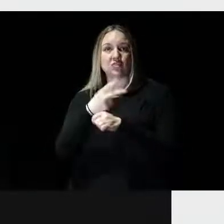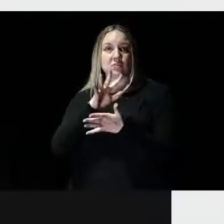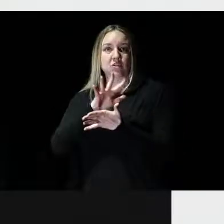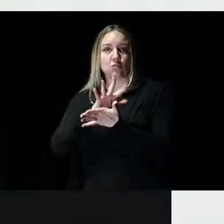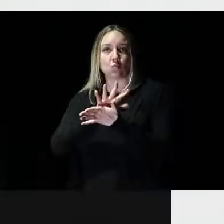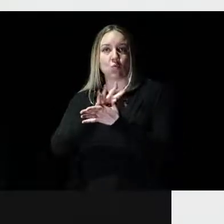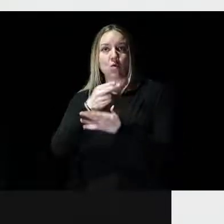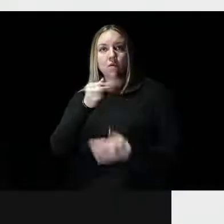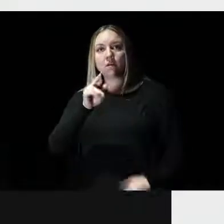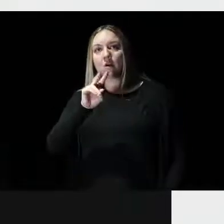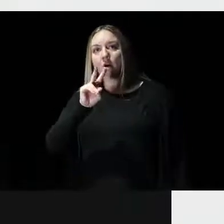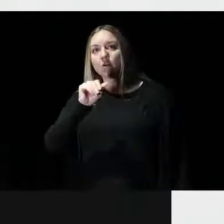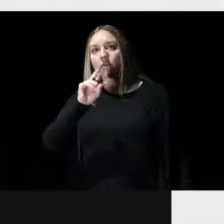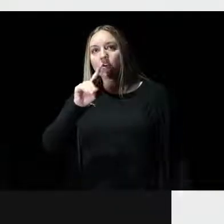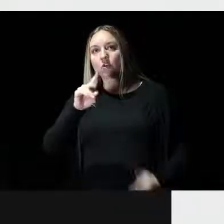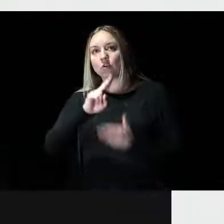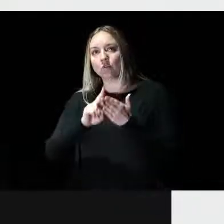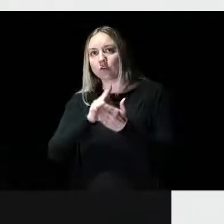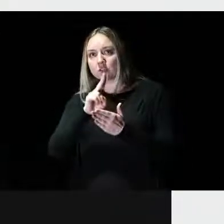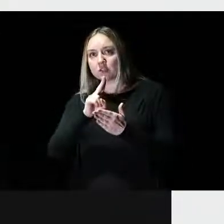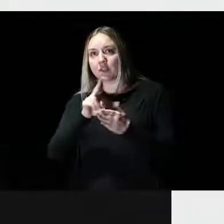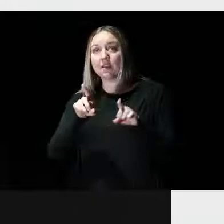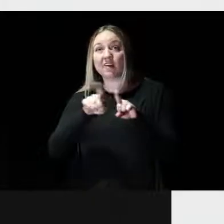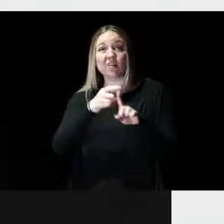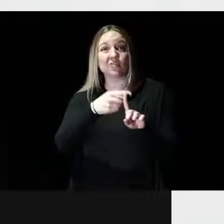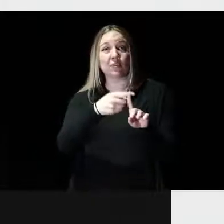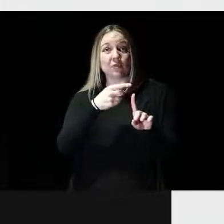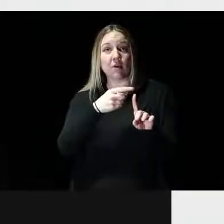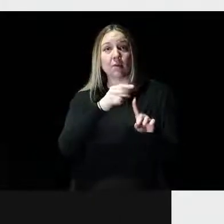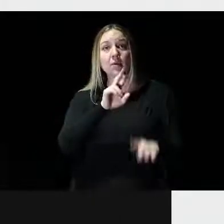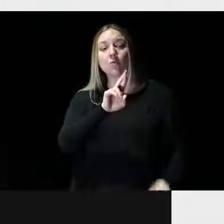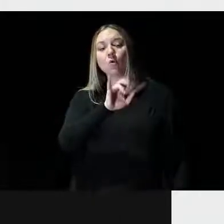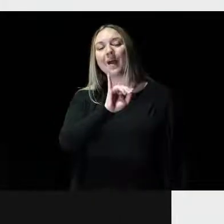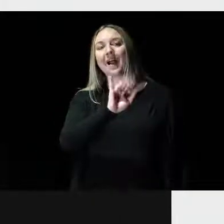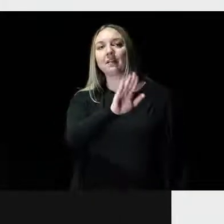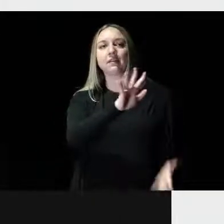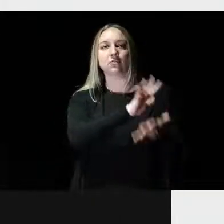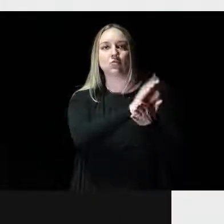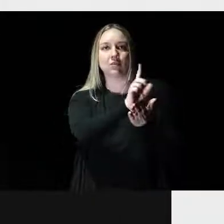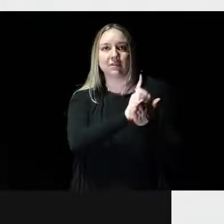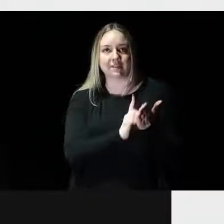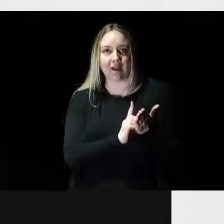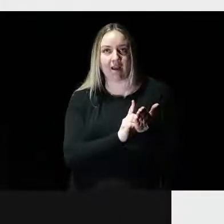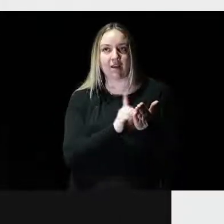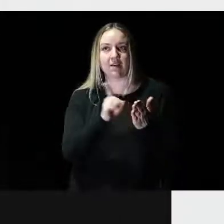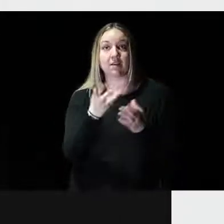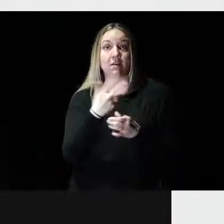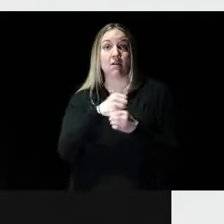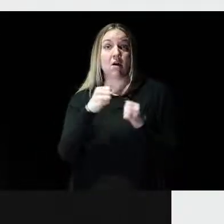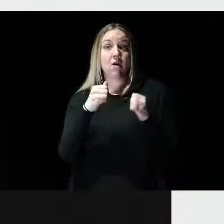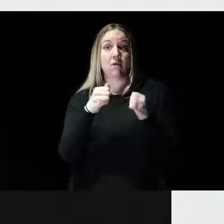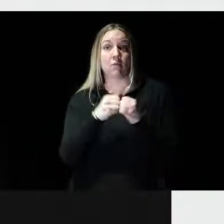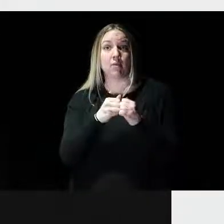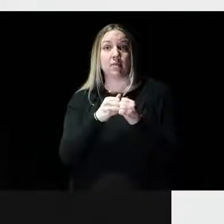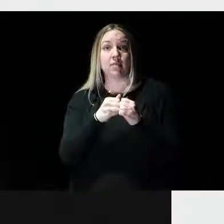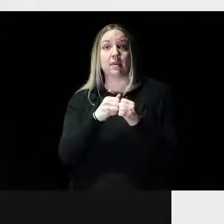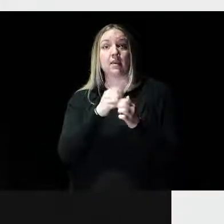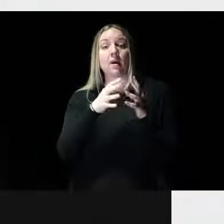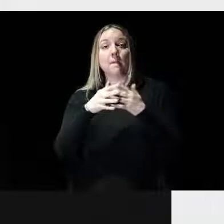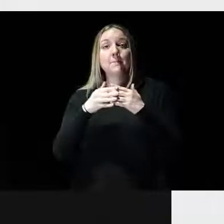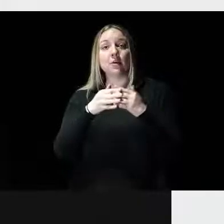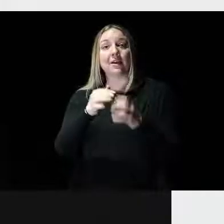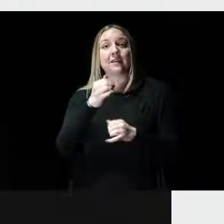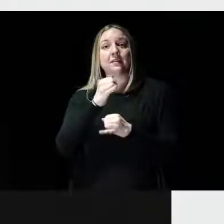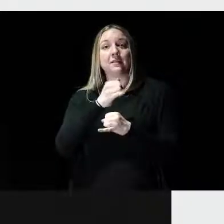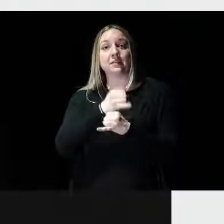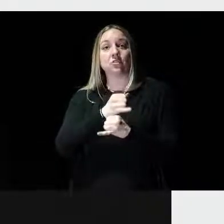and a BFA and B.Arch degrees from the Rhode Island School of Design. He is a fellow of the American Institute of Architects and received the